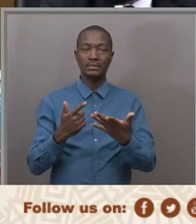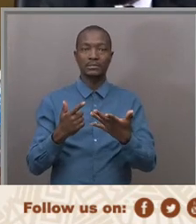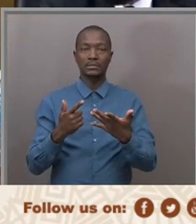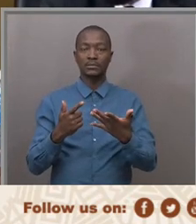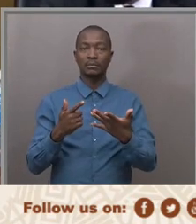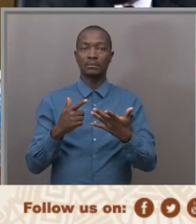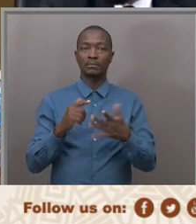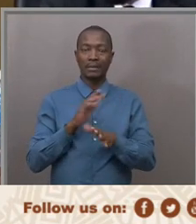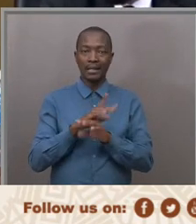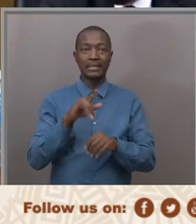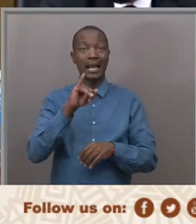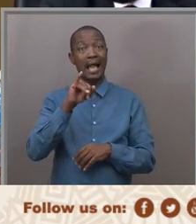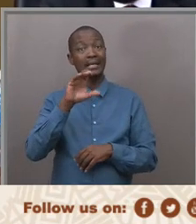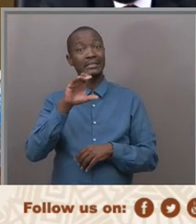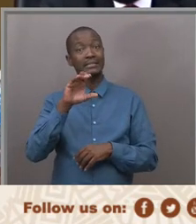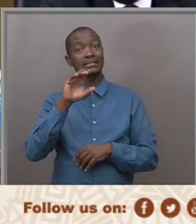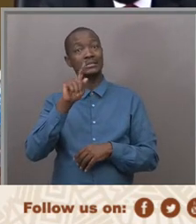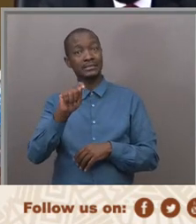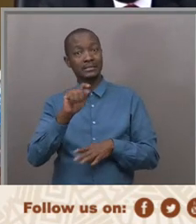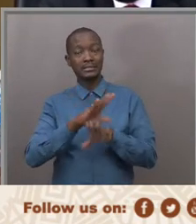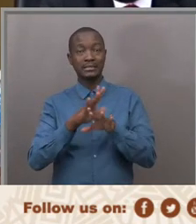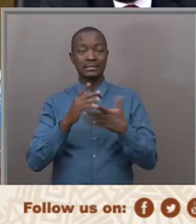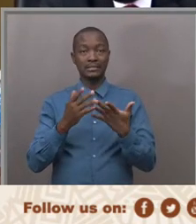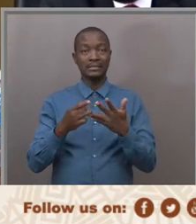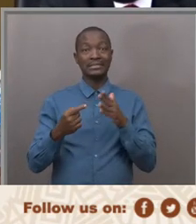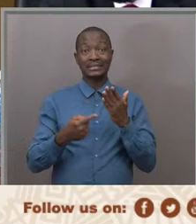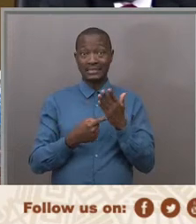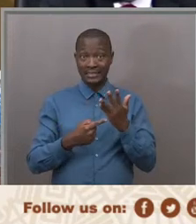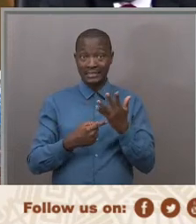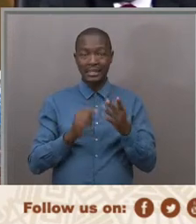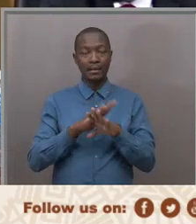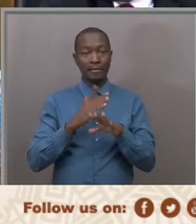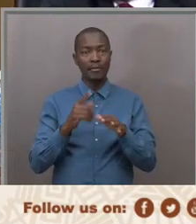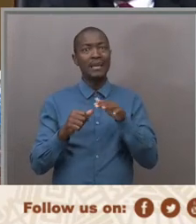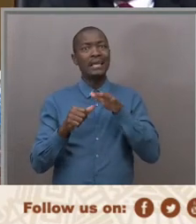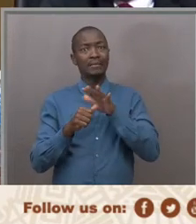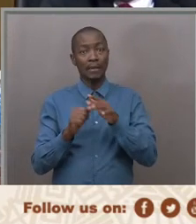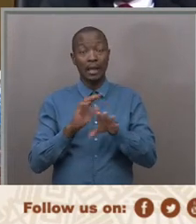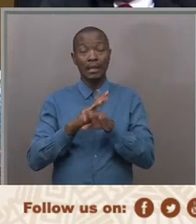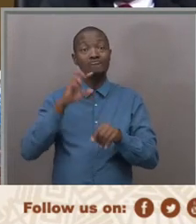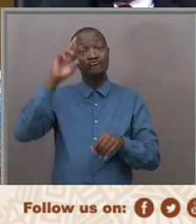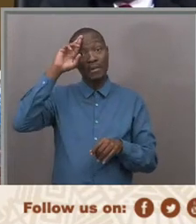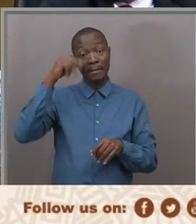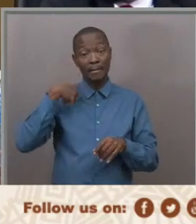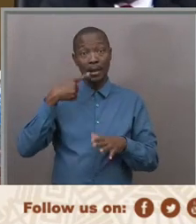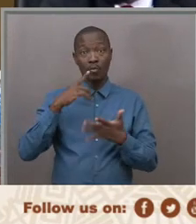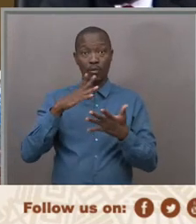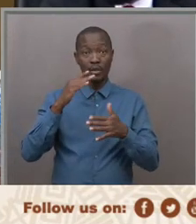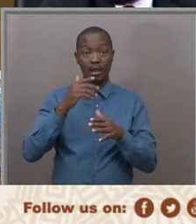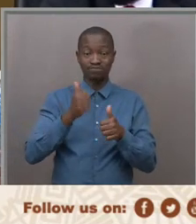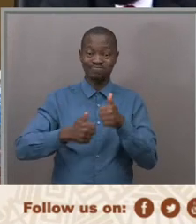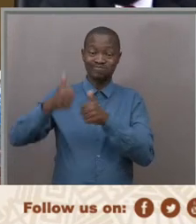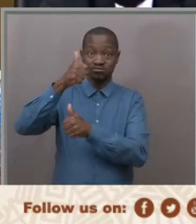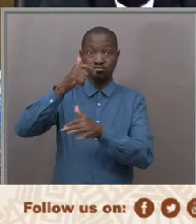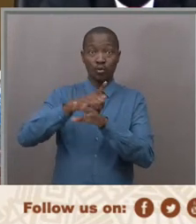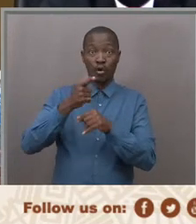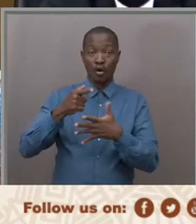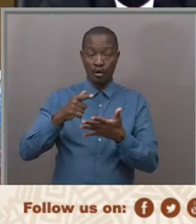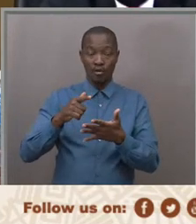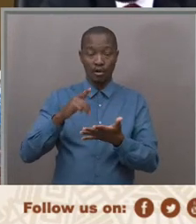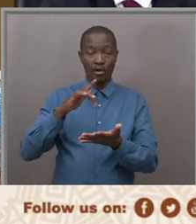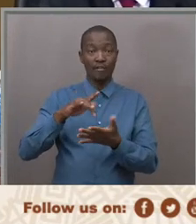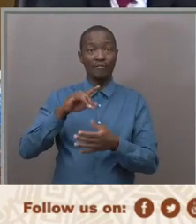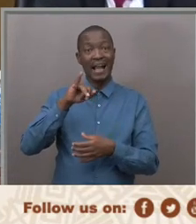and digital services are critical because we are the headquarters of global ICT companies. The